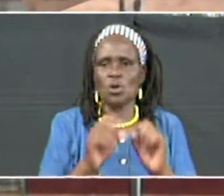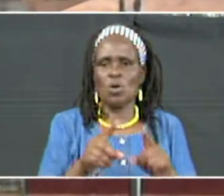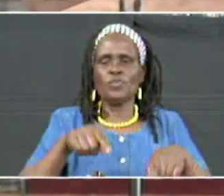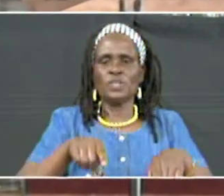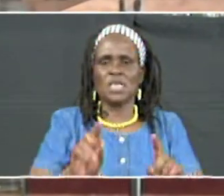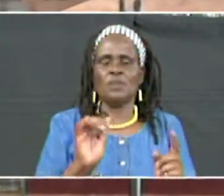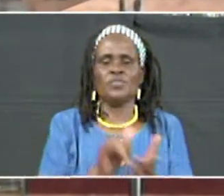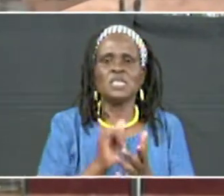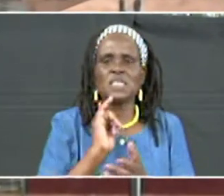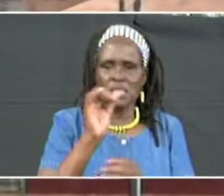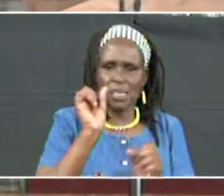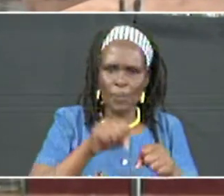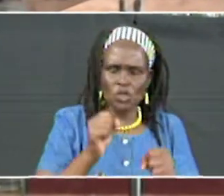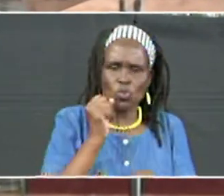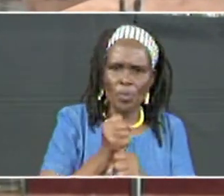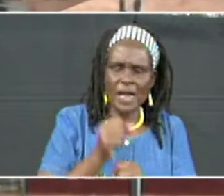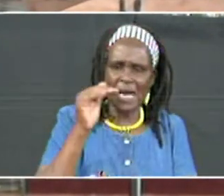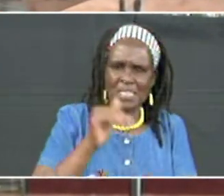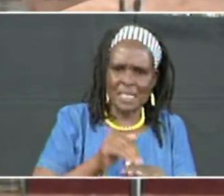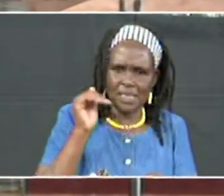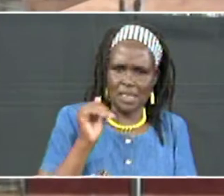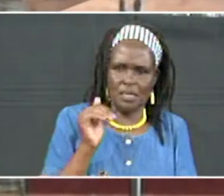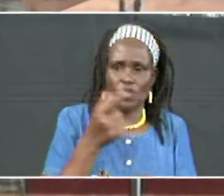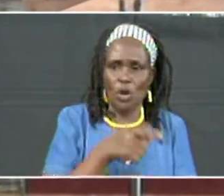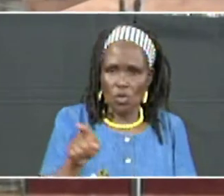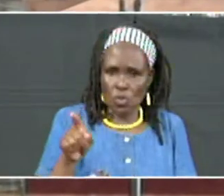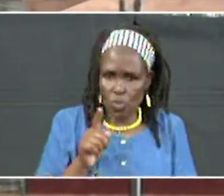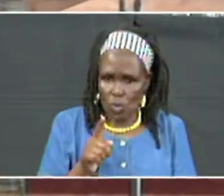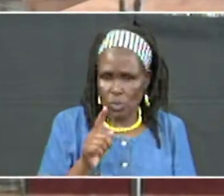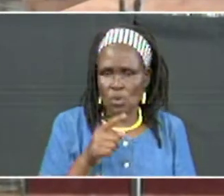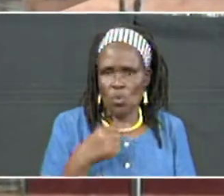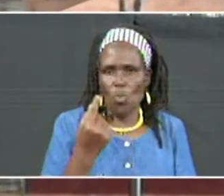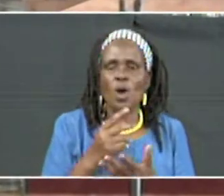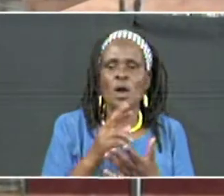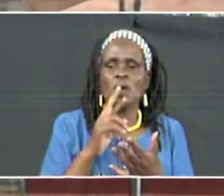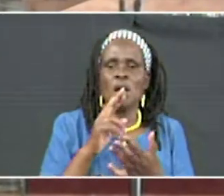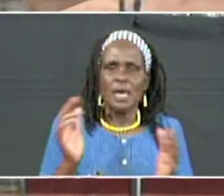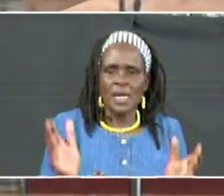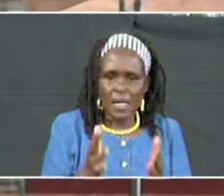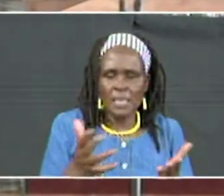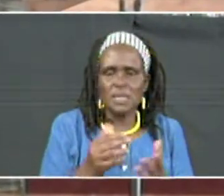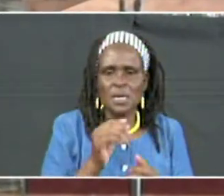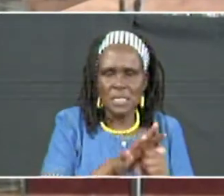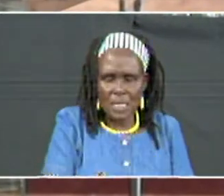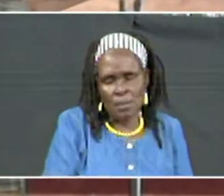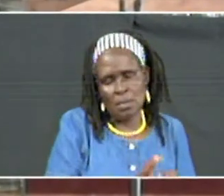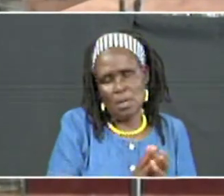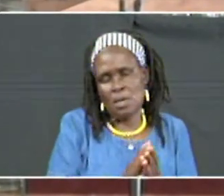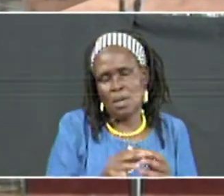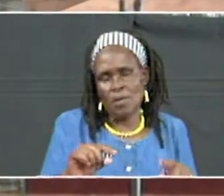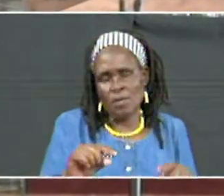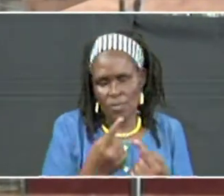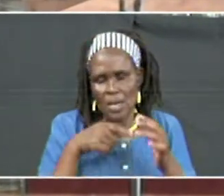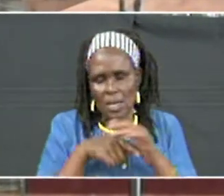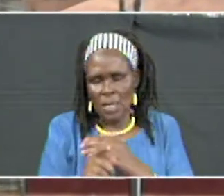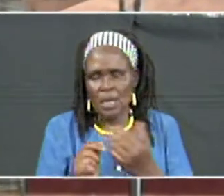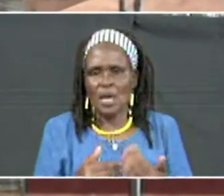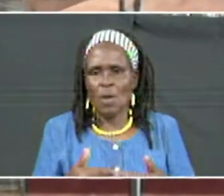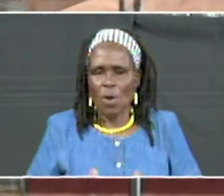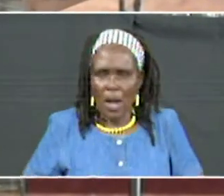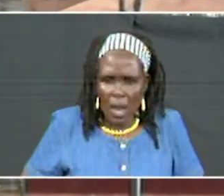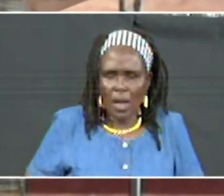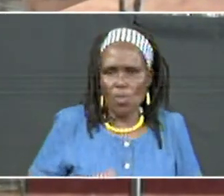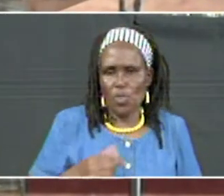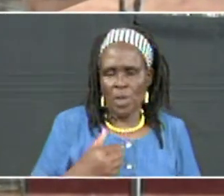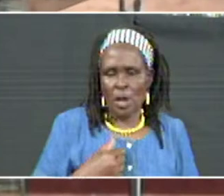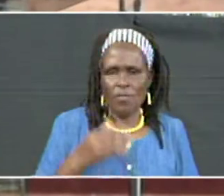us sensitive to those involuntarily denied and afflicted. In our hunger, we ought to remember those who